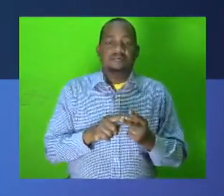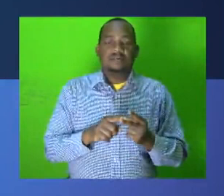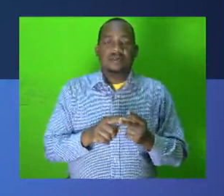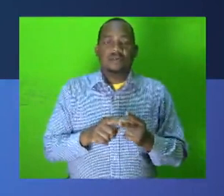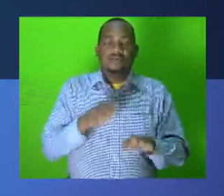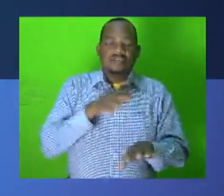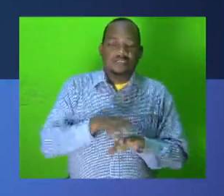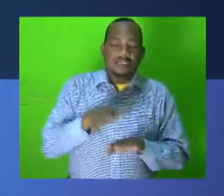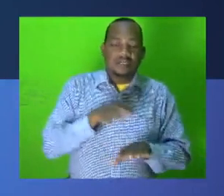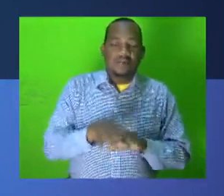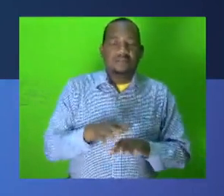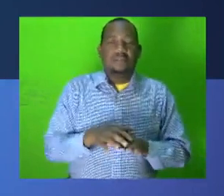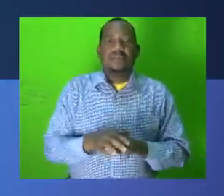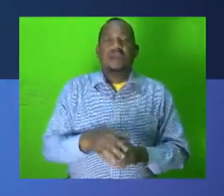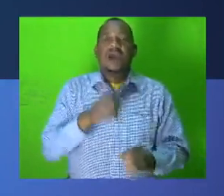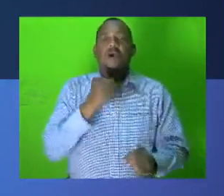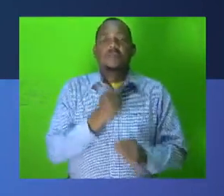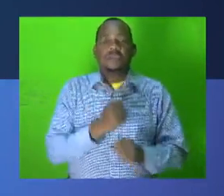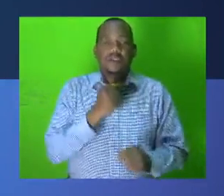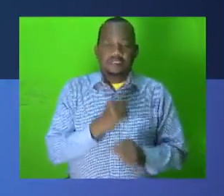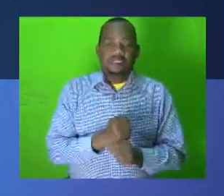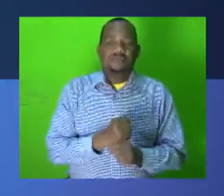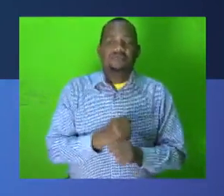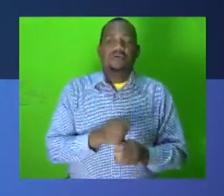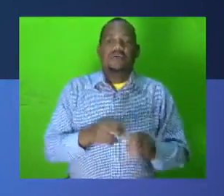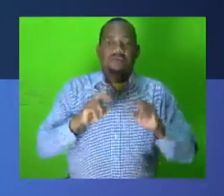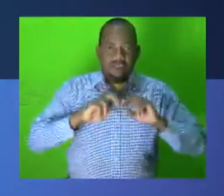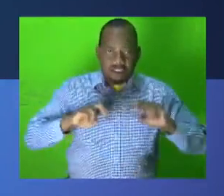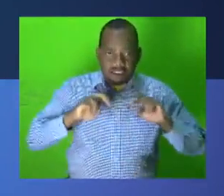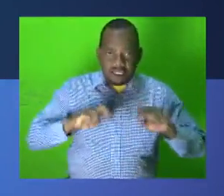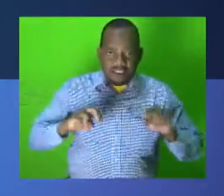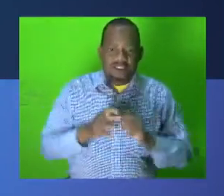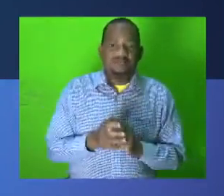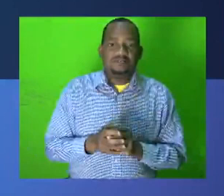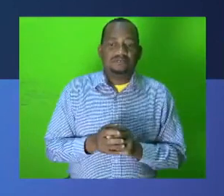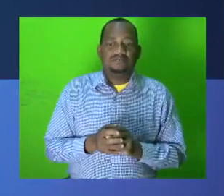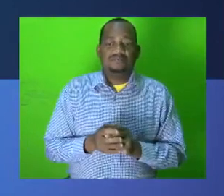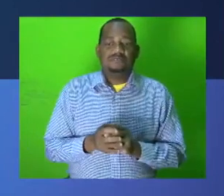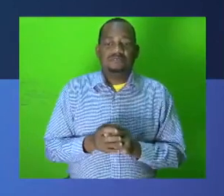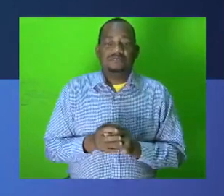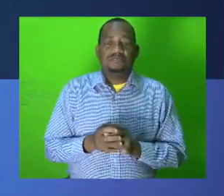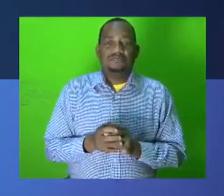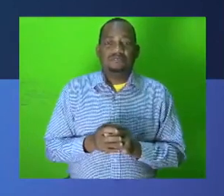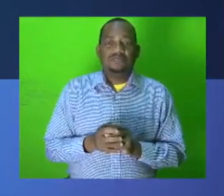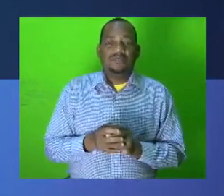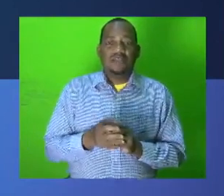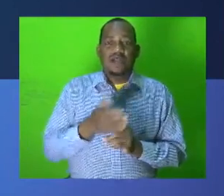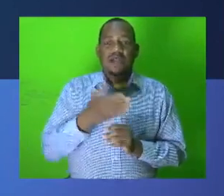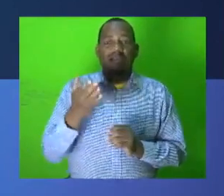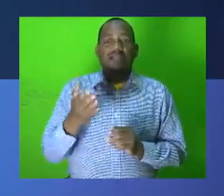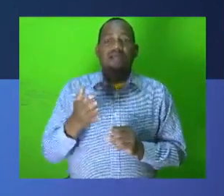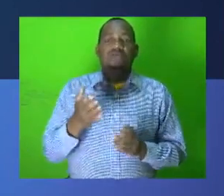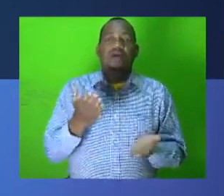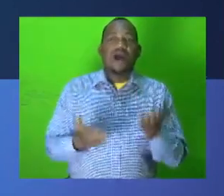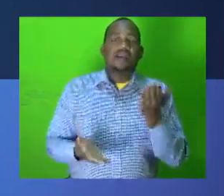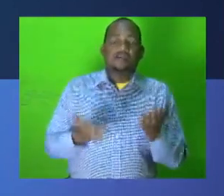in the field of geography. Why we learn research, so we can know. Another, to identify the